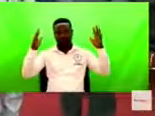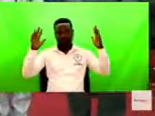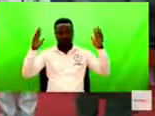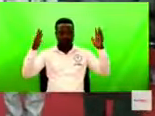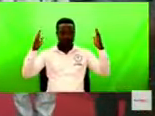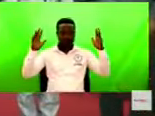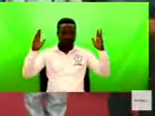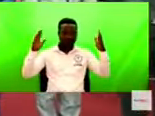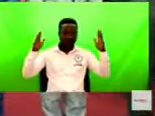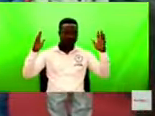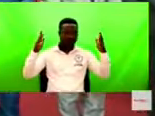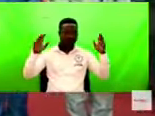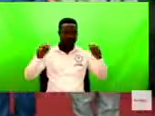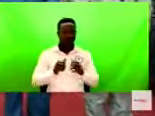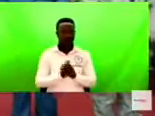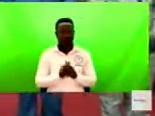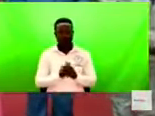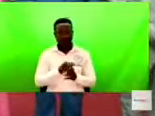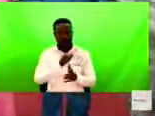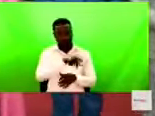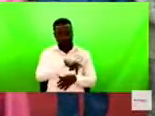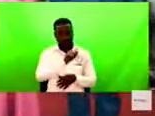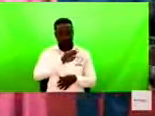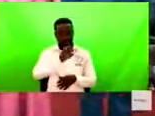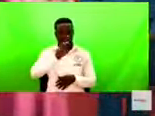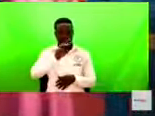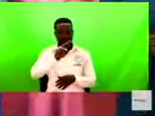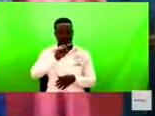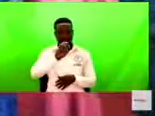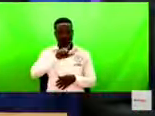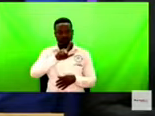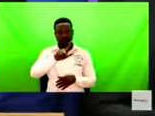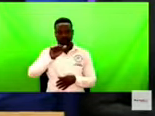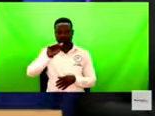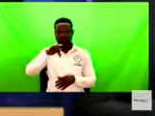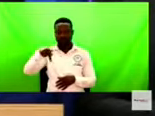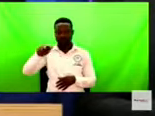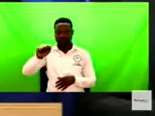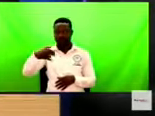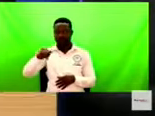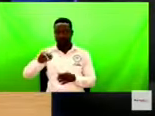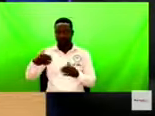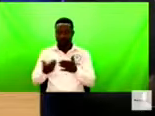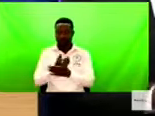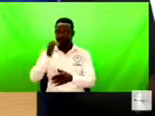And so, Apostle Emmanuel Appiah, the new evangelism director,